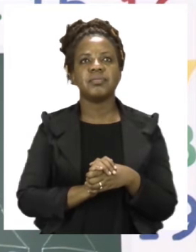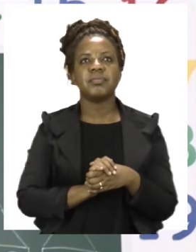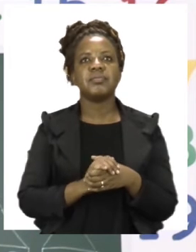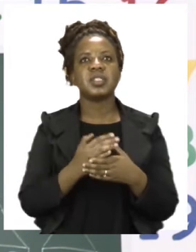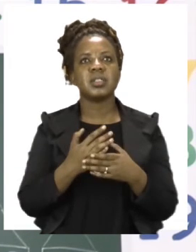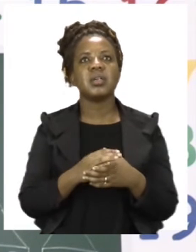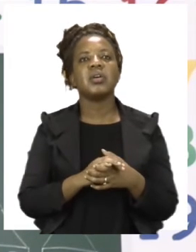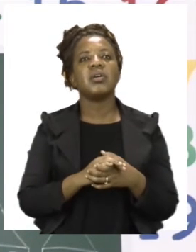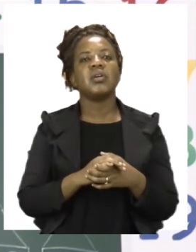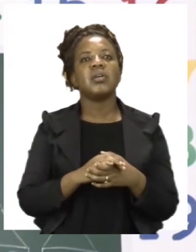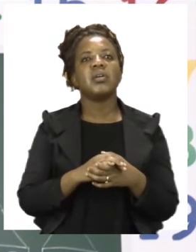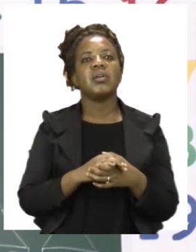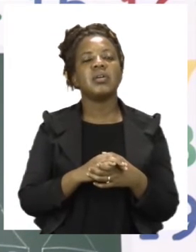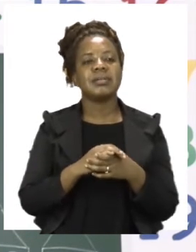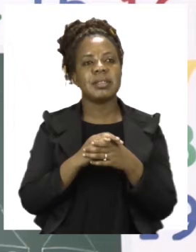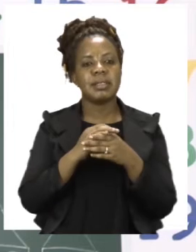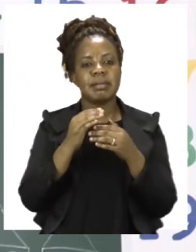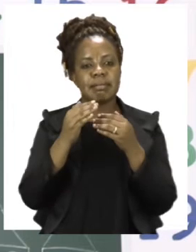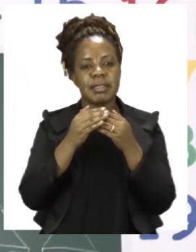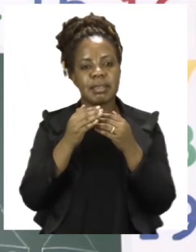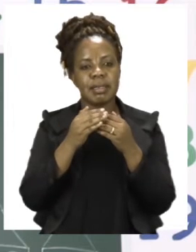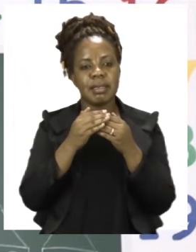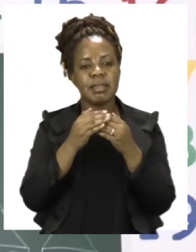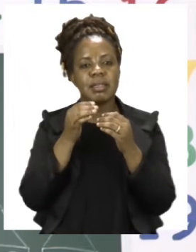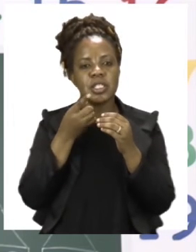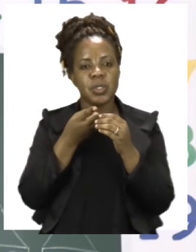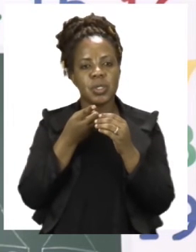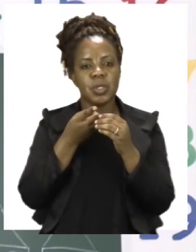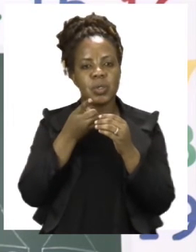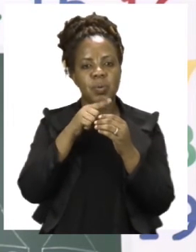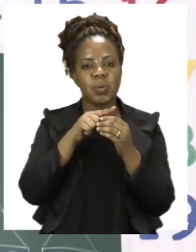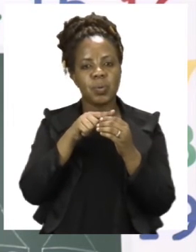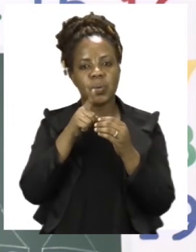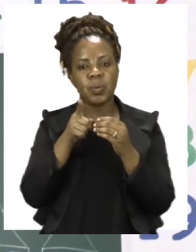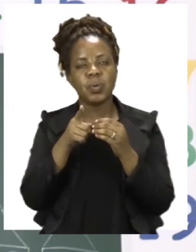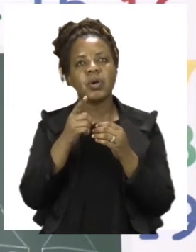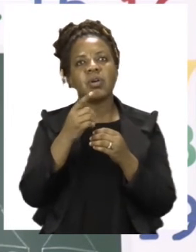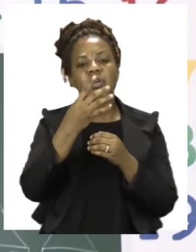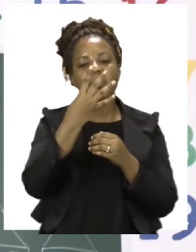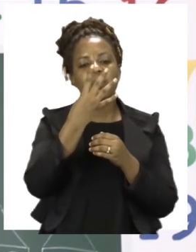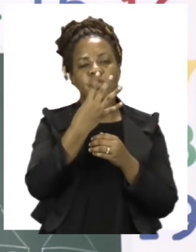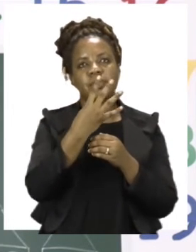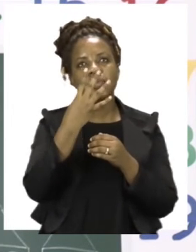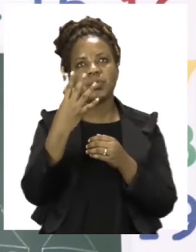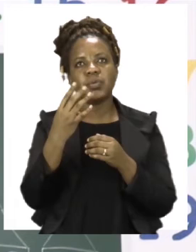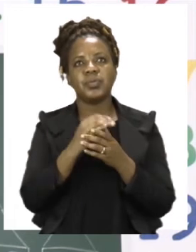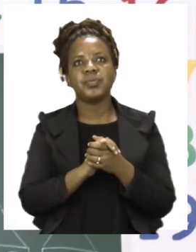44. Now, before we write the number 44, here is a simple rule you need to remember. If